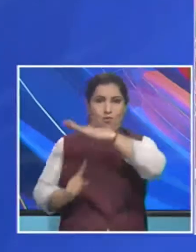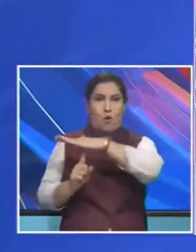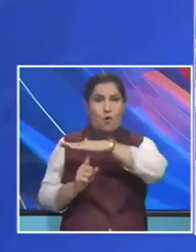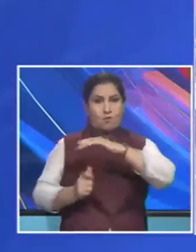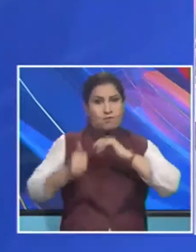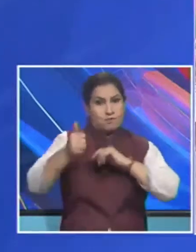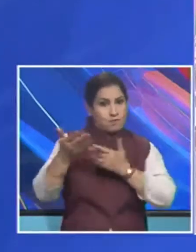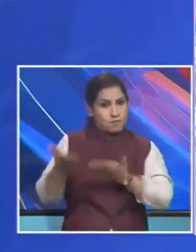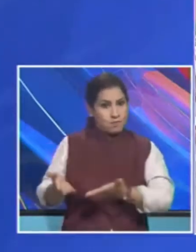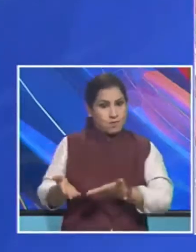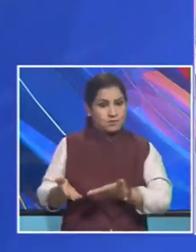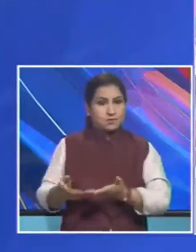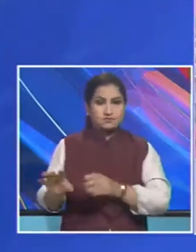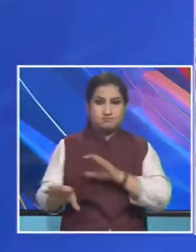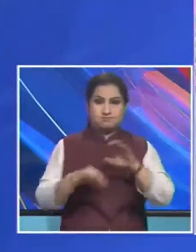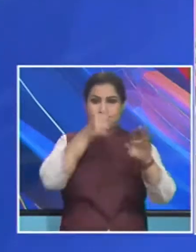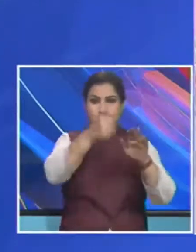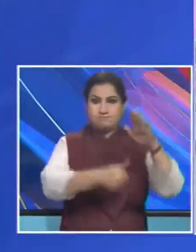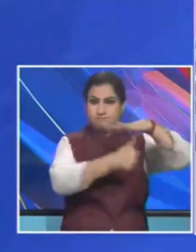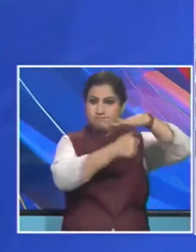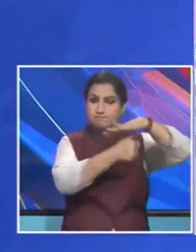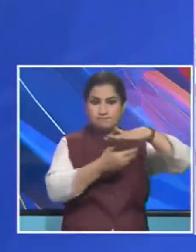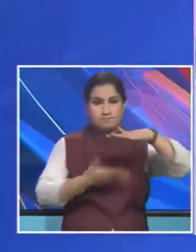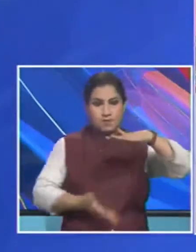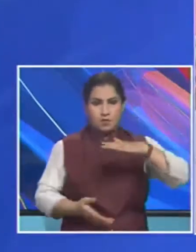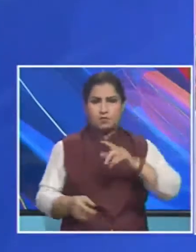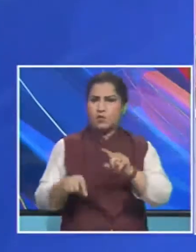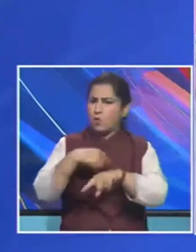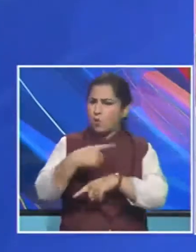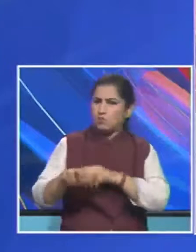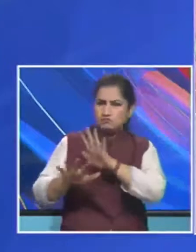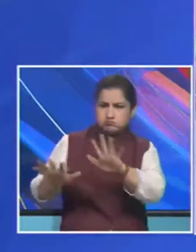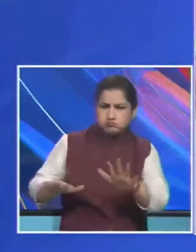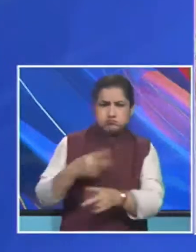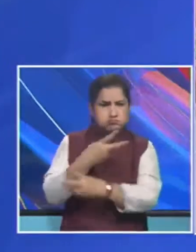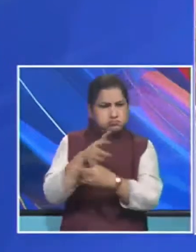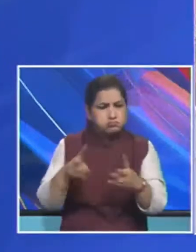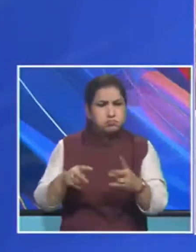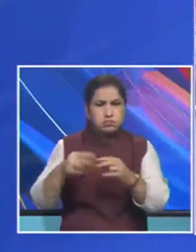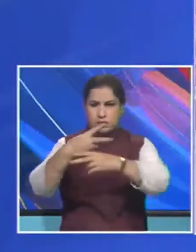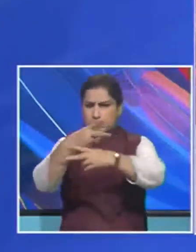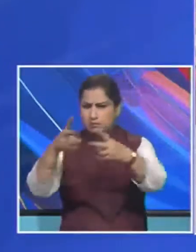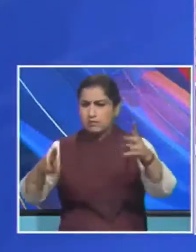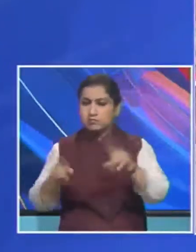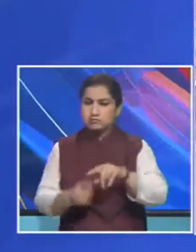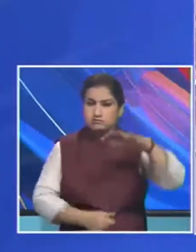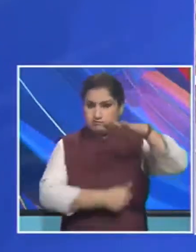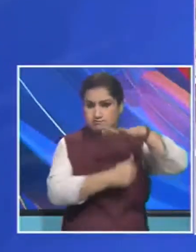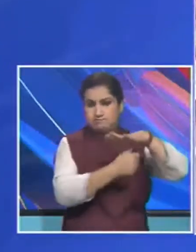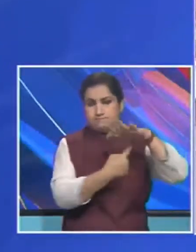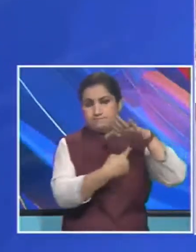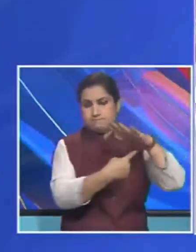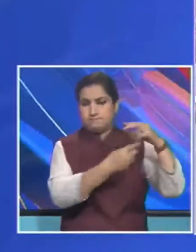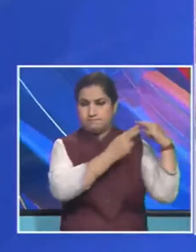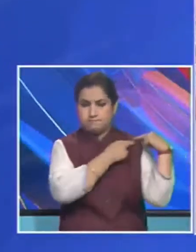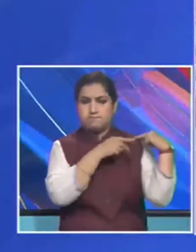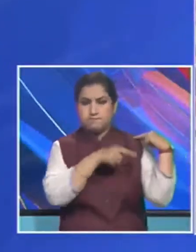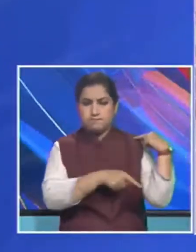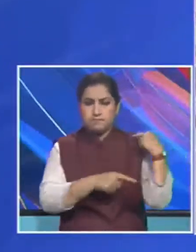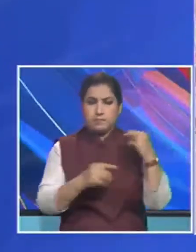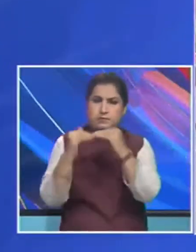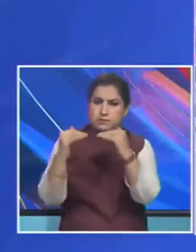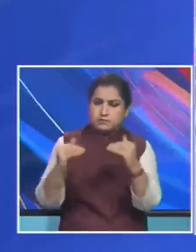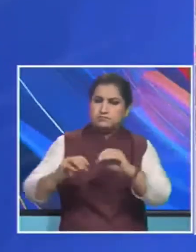its constitutional head. Principles of action that sustain society and democracy to be stable